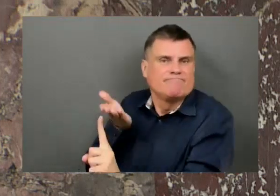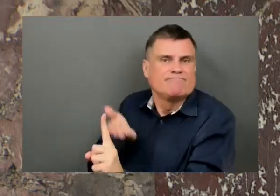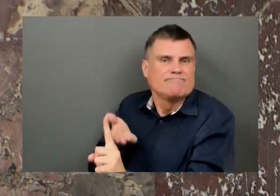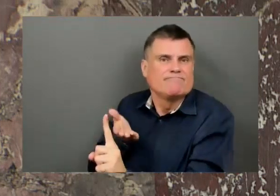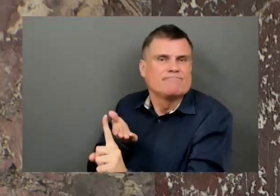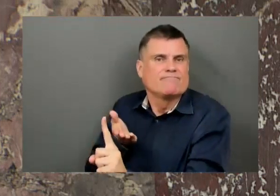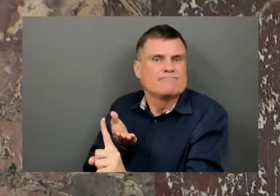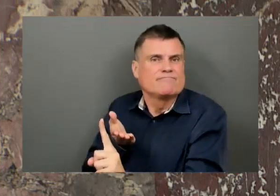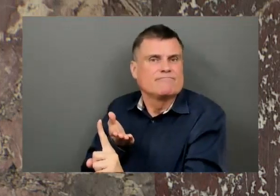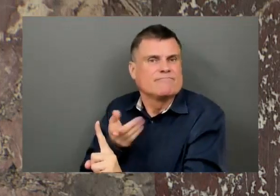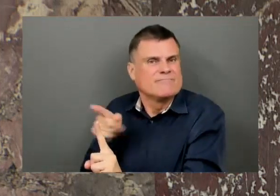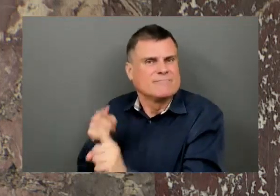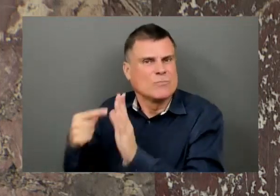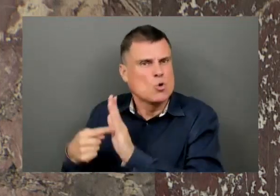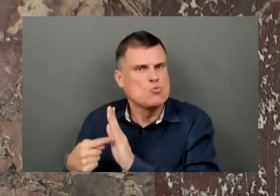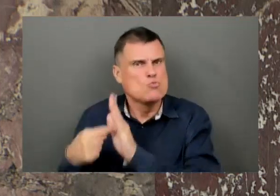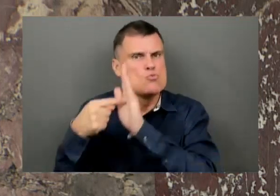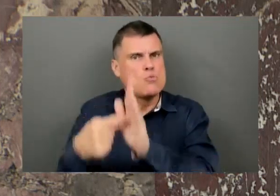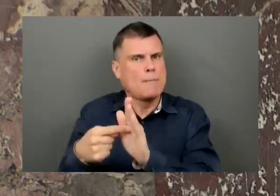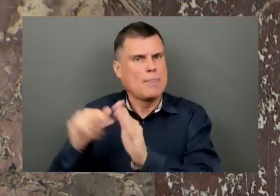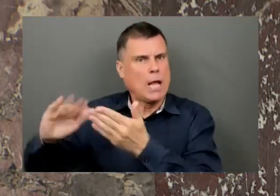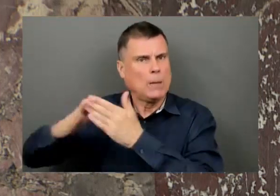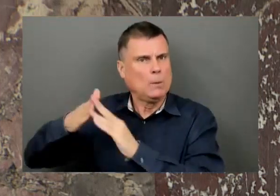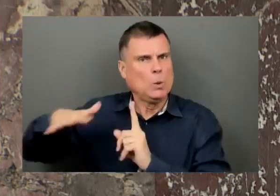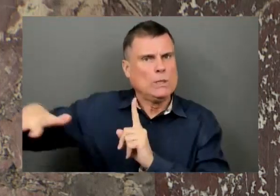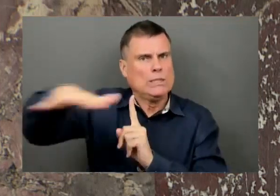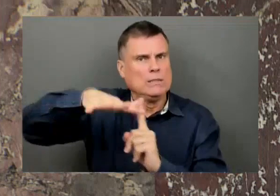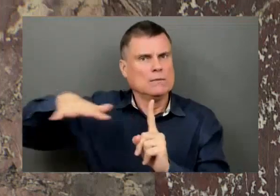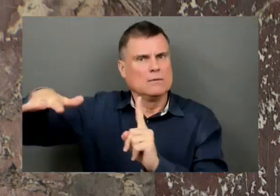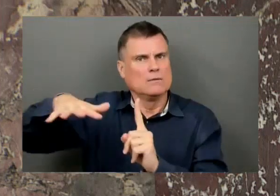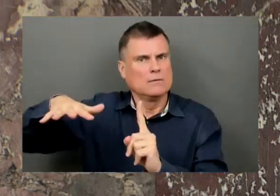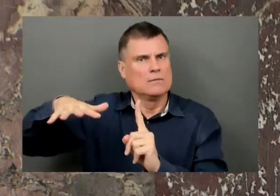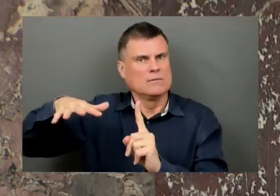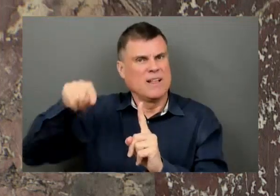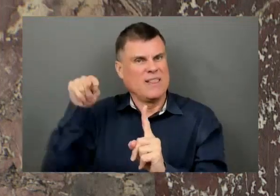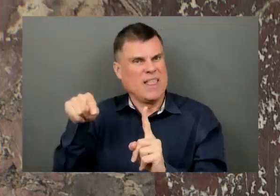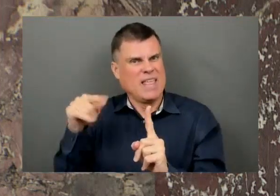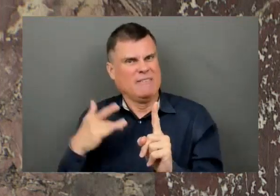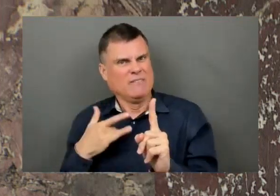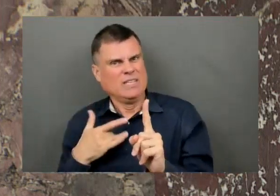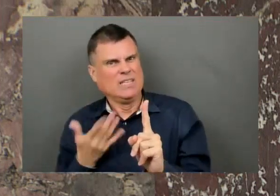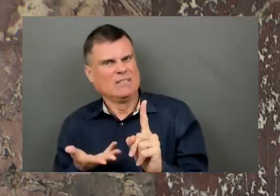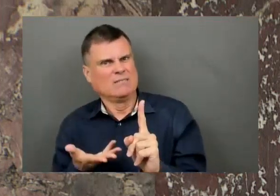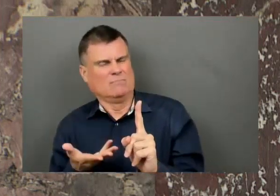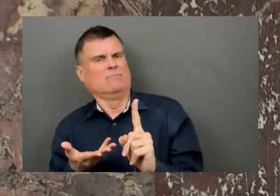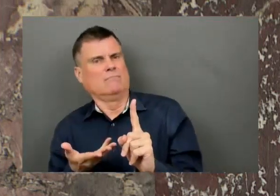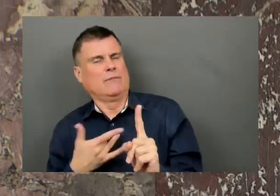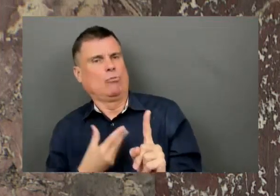threat right now. They're feeling under attack. And